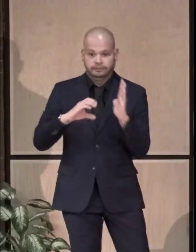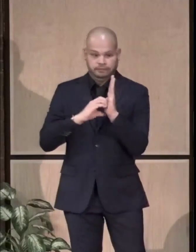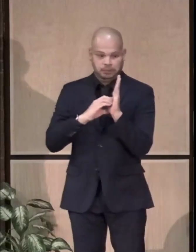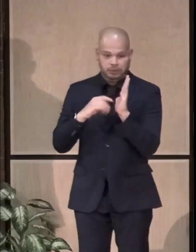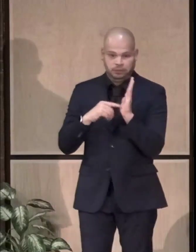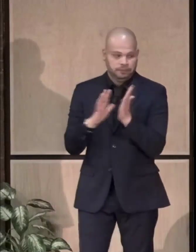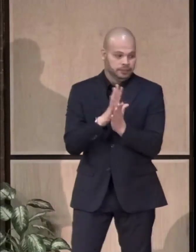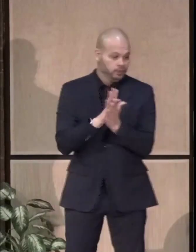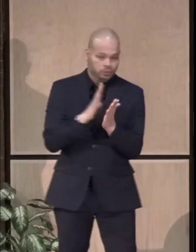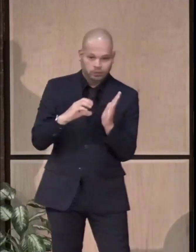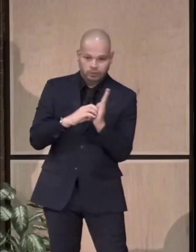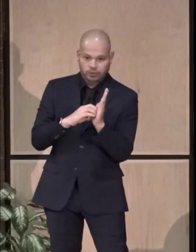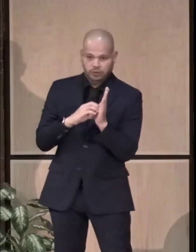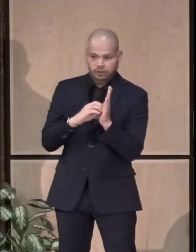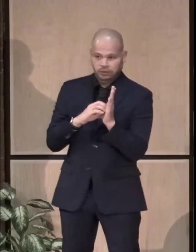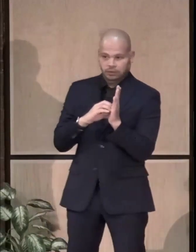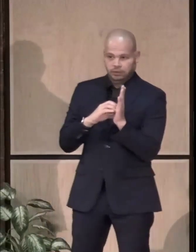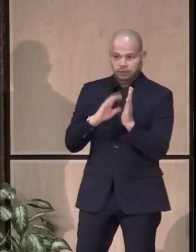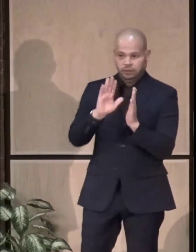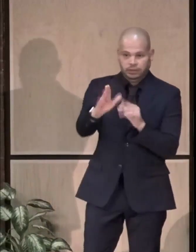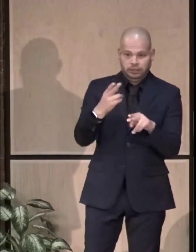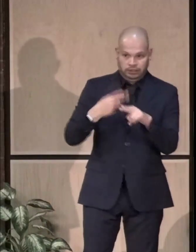And then there's your name. It's about